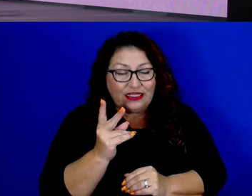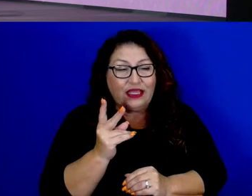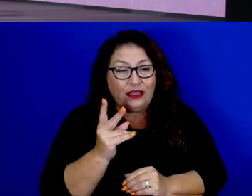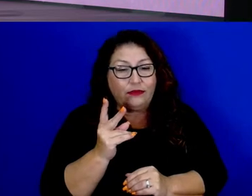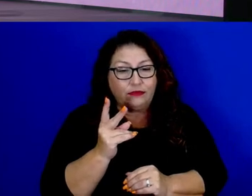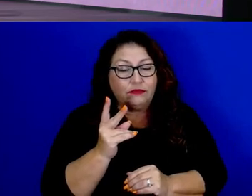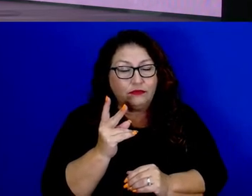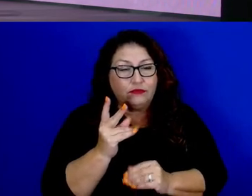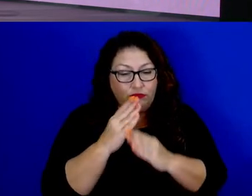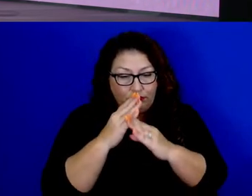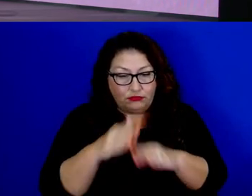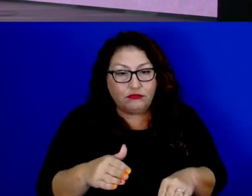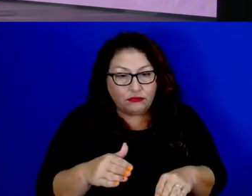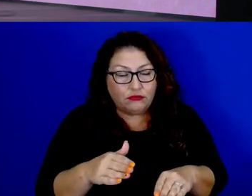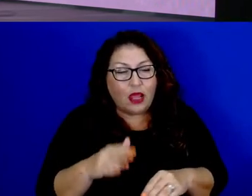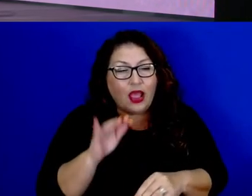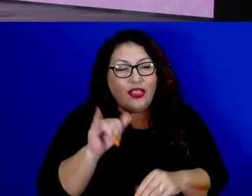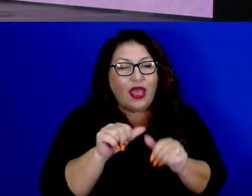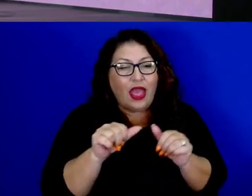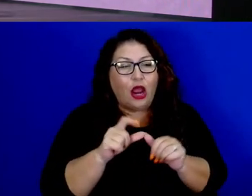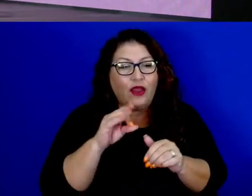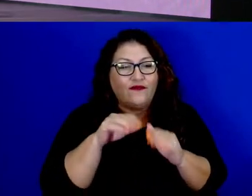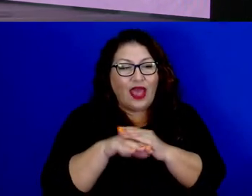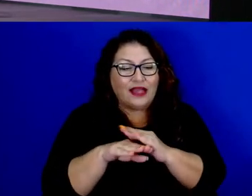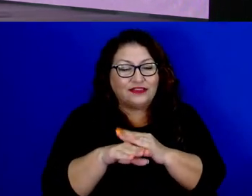this area of access to political power.